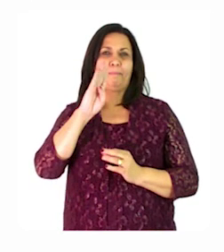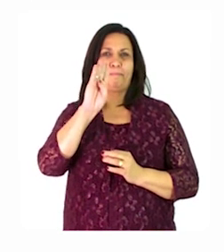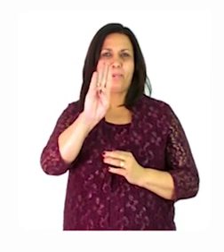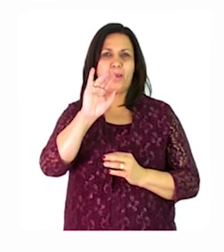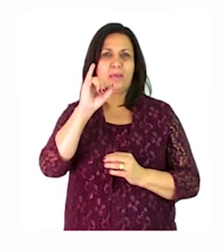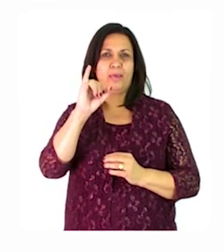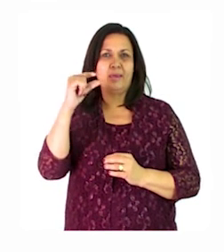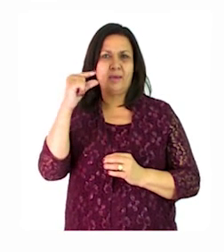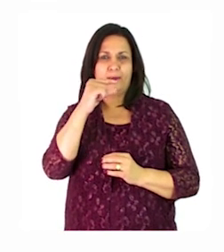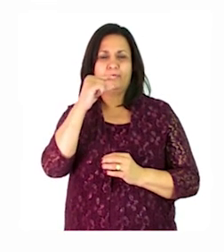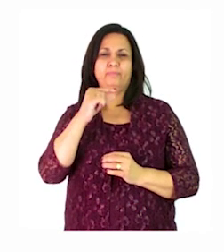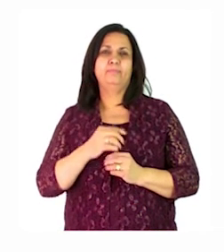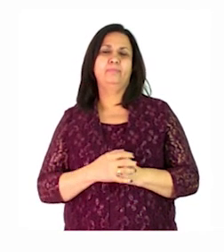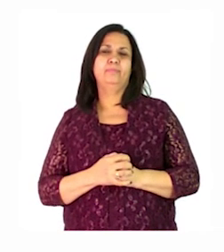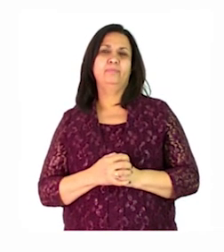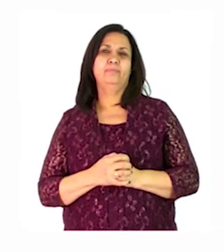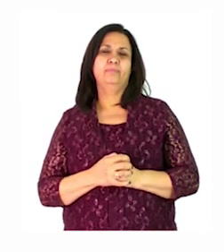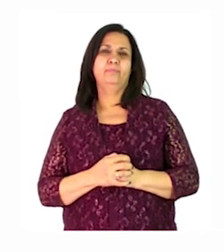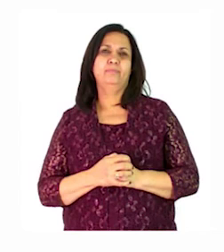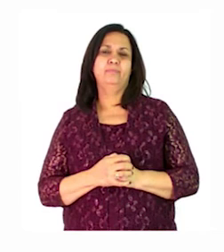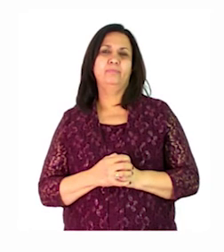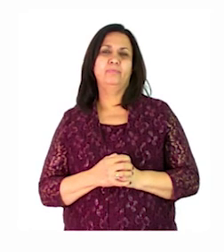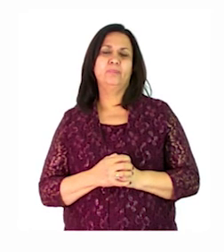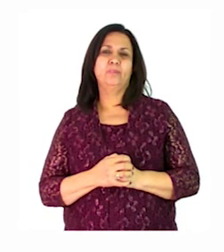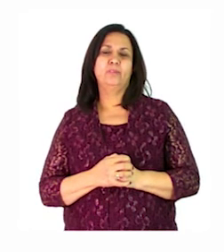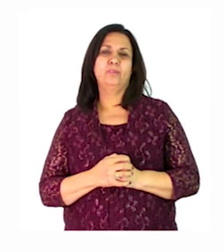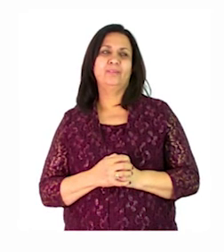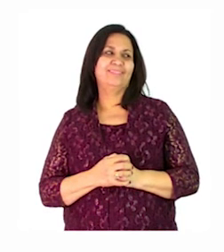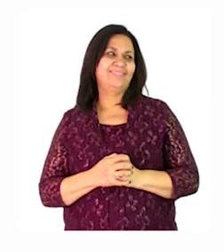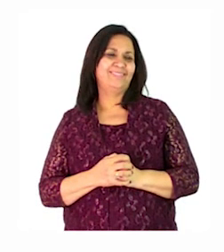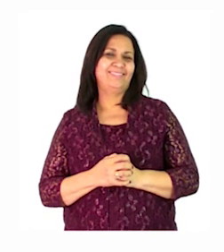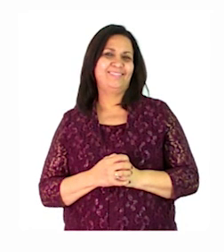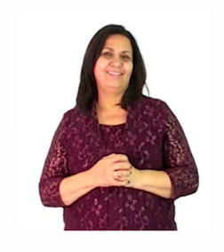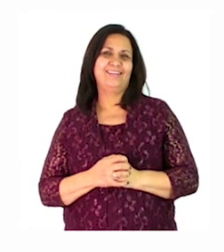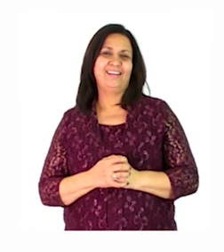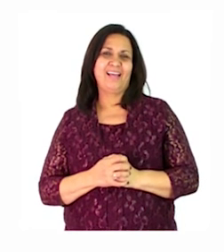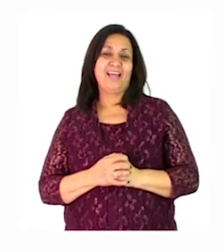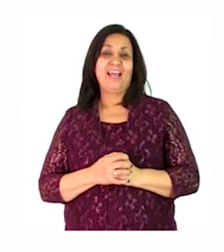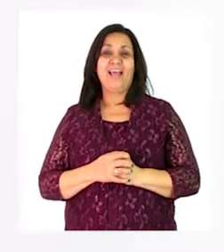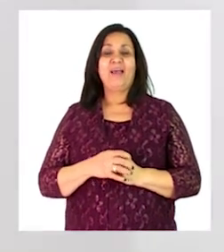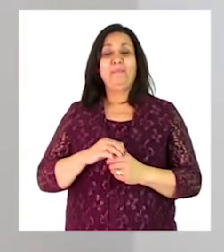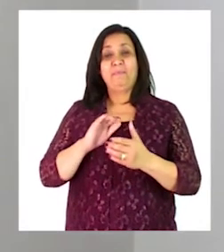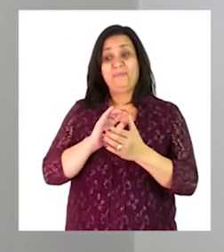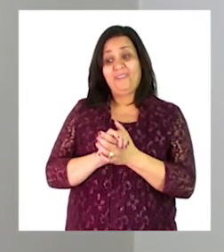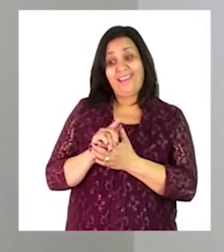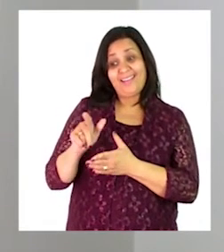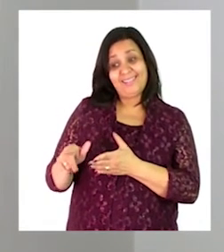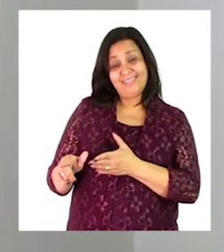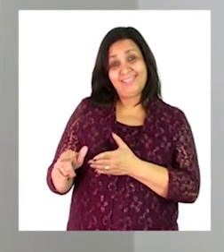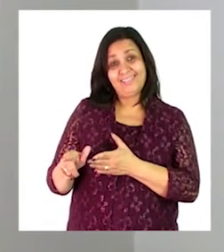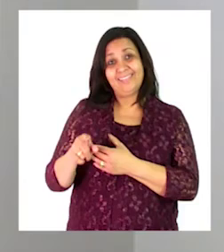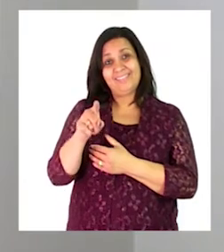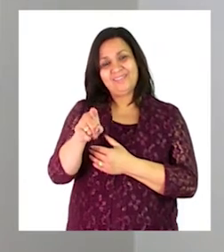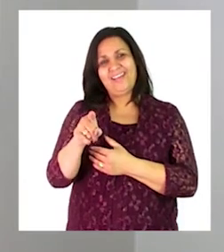huge. Now, let's go to the board with my friend. I have